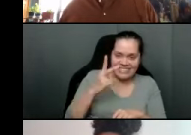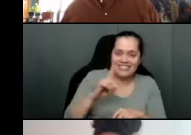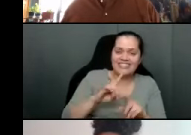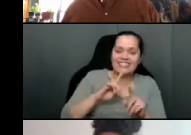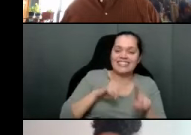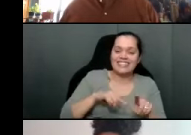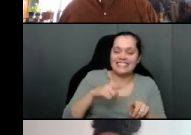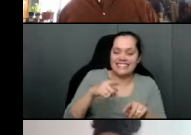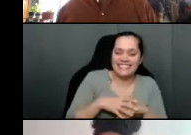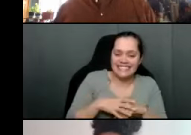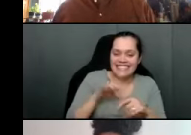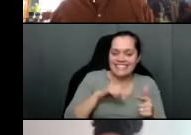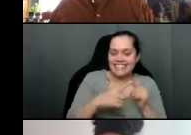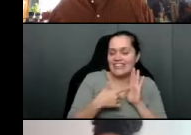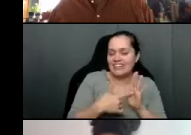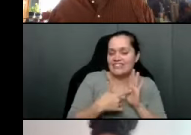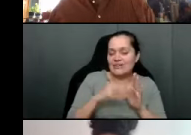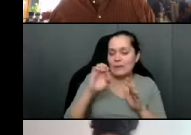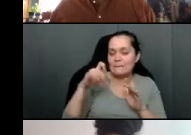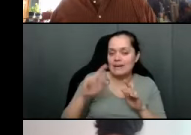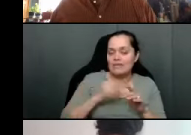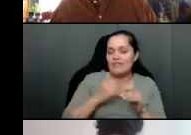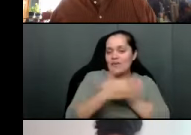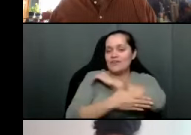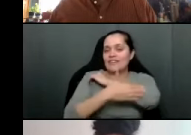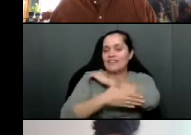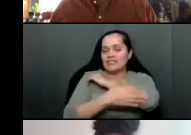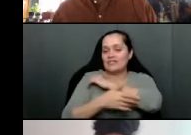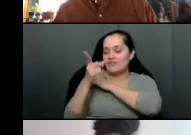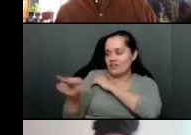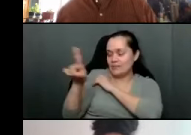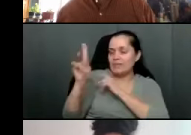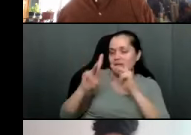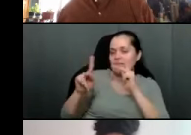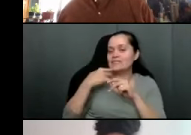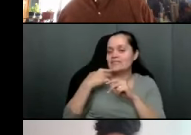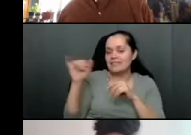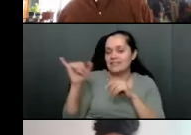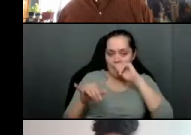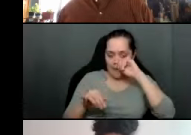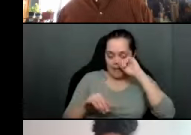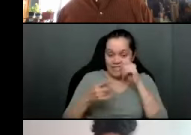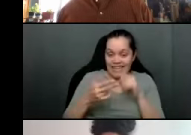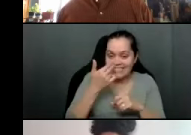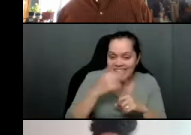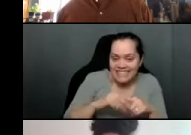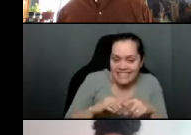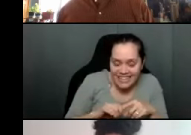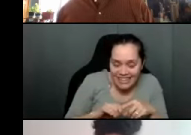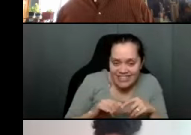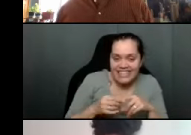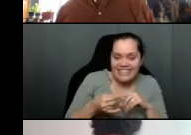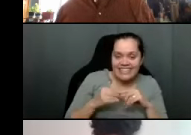said. And then I'll show you a map of our country of what people have said to this kind of